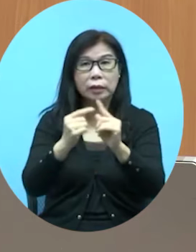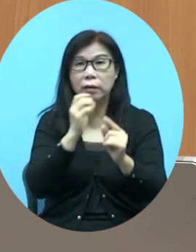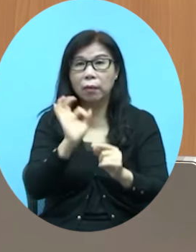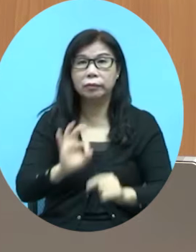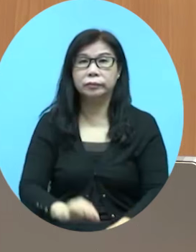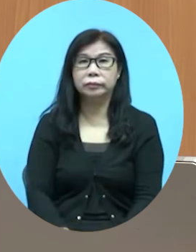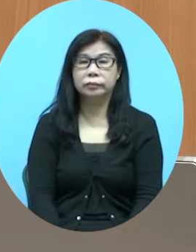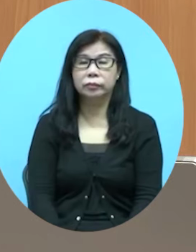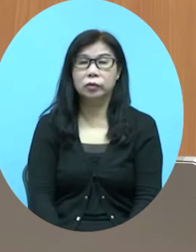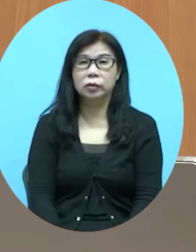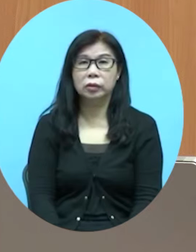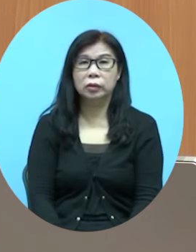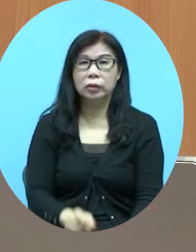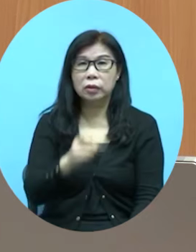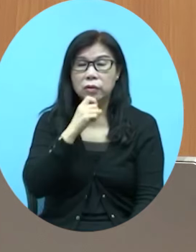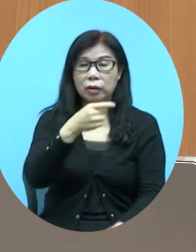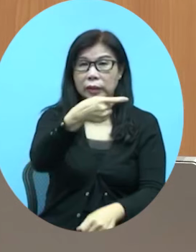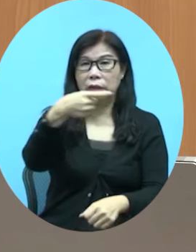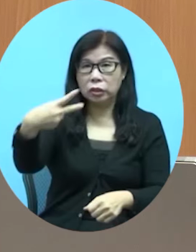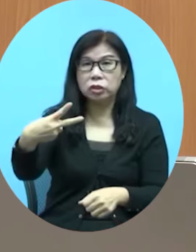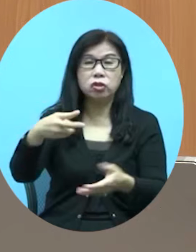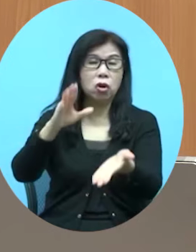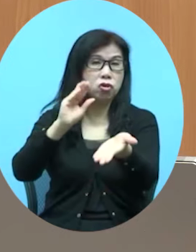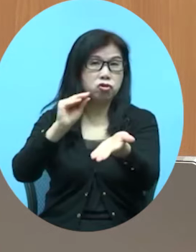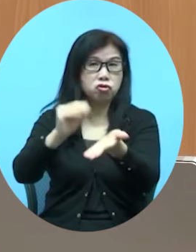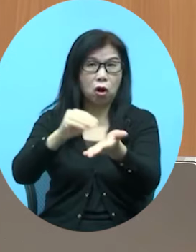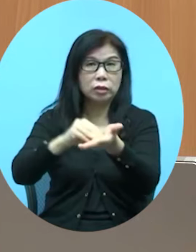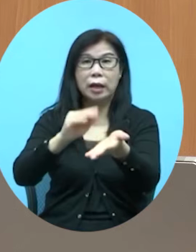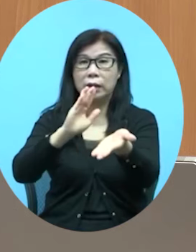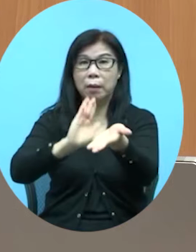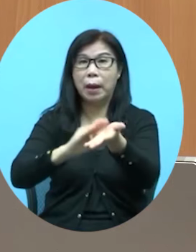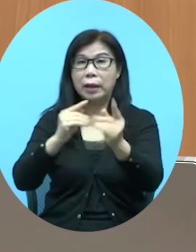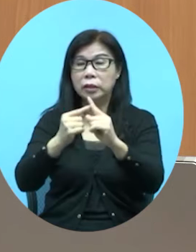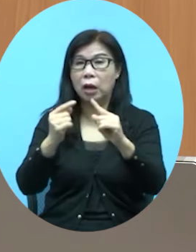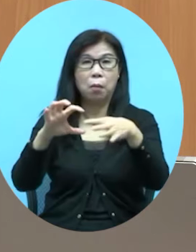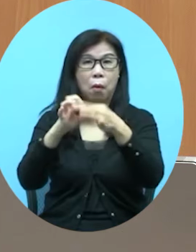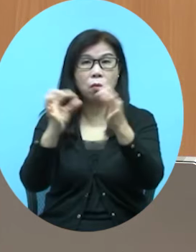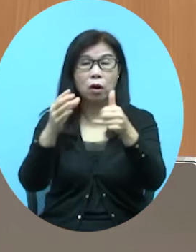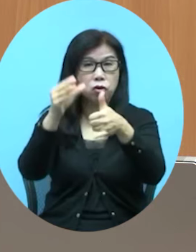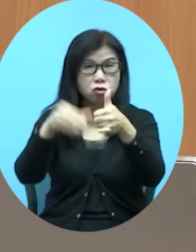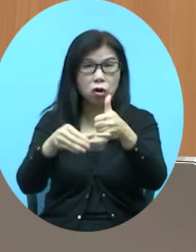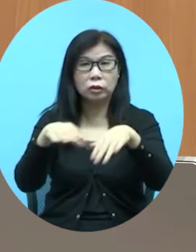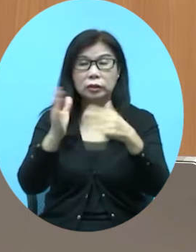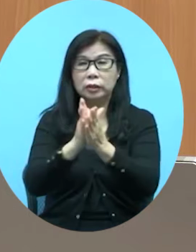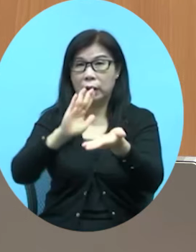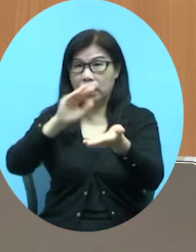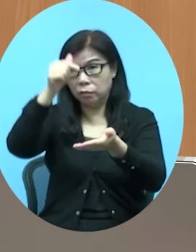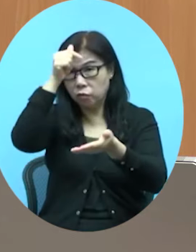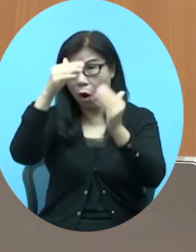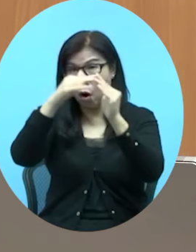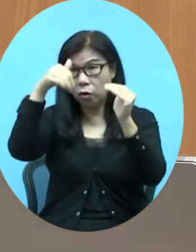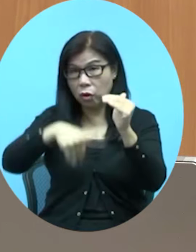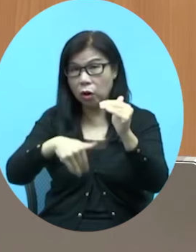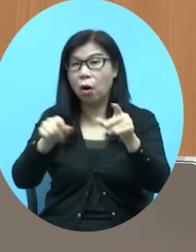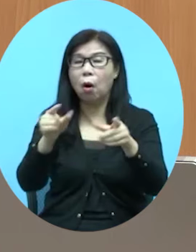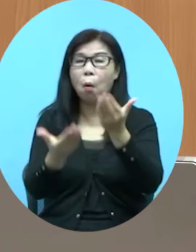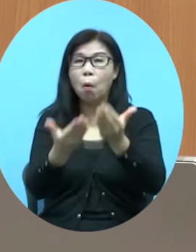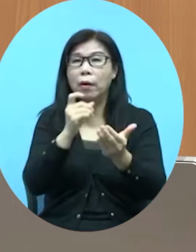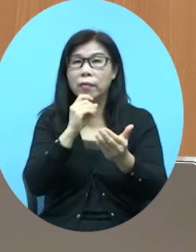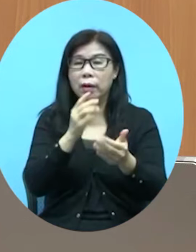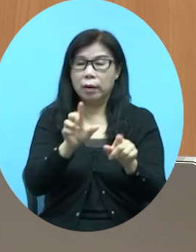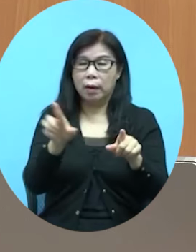other but we are worried whether there is any silent transmission for example is there any common activities or changing room